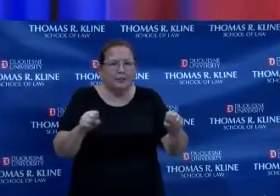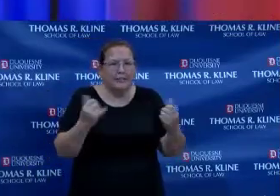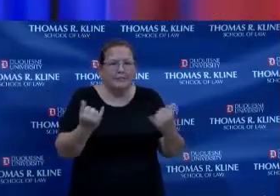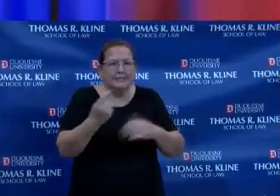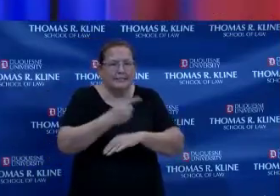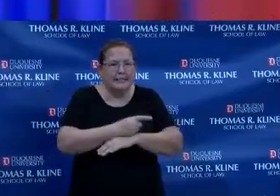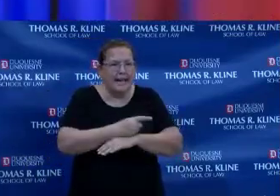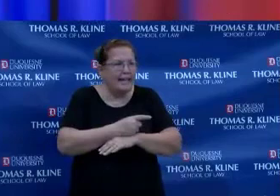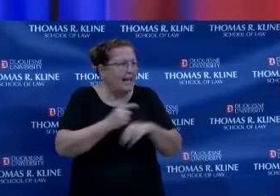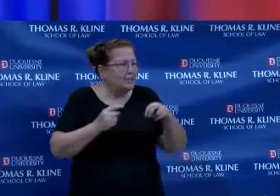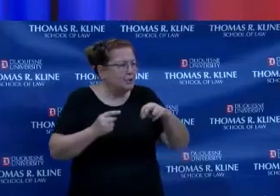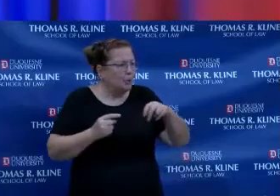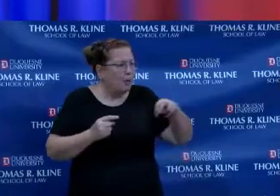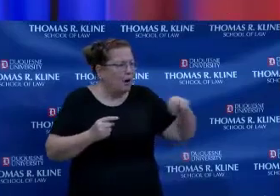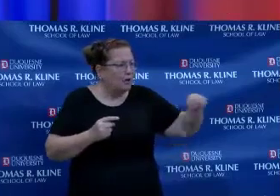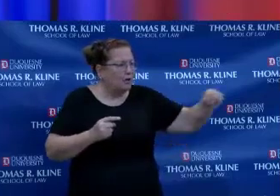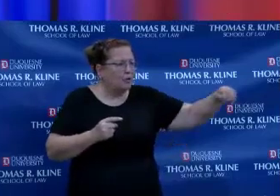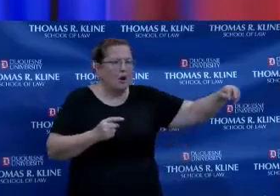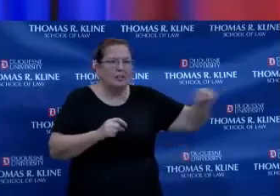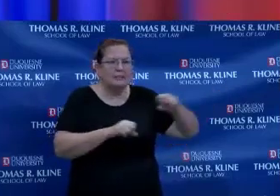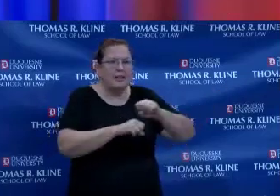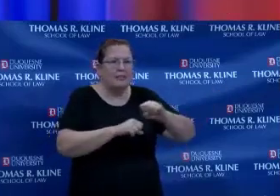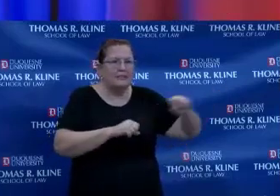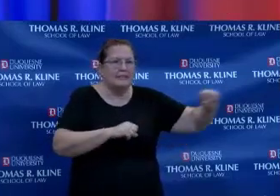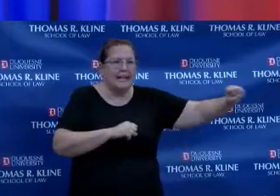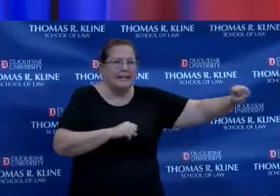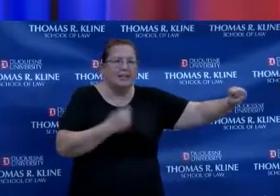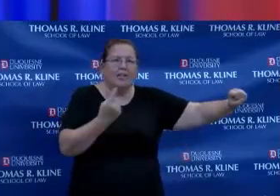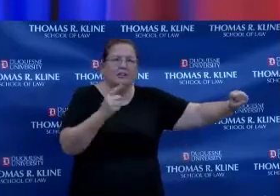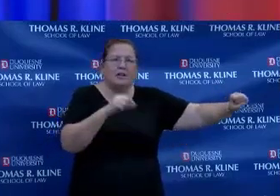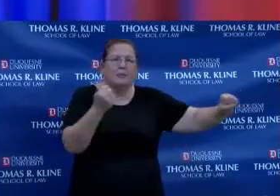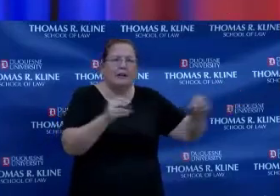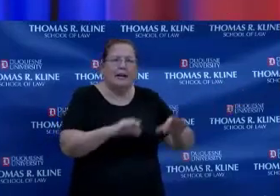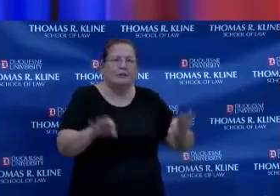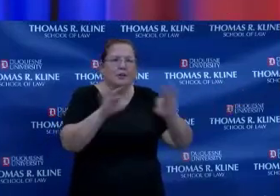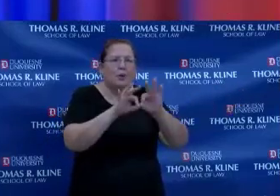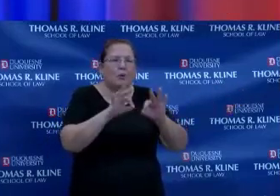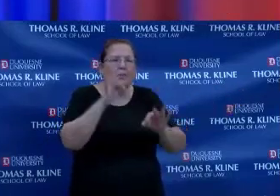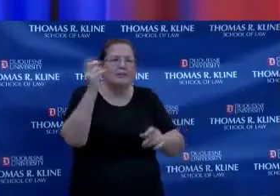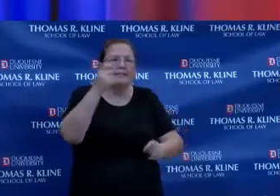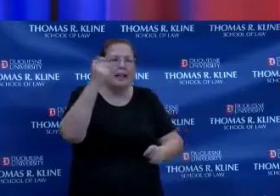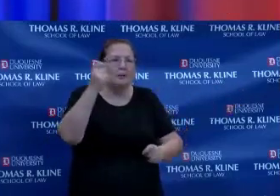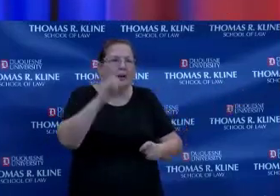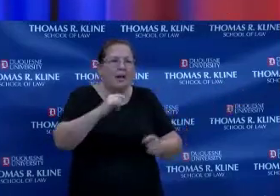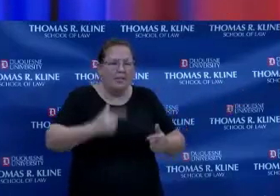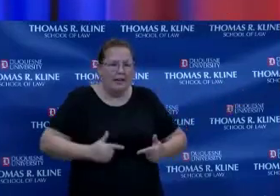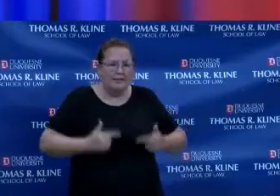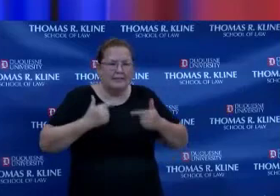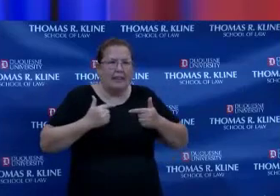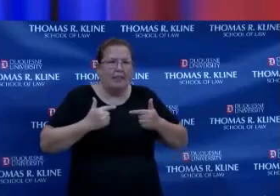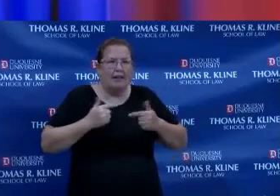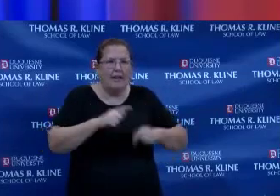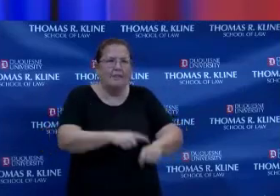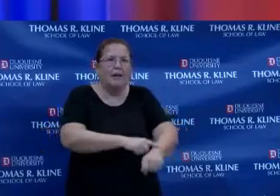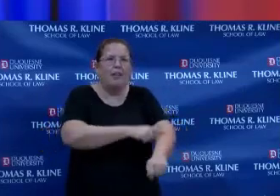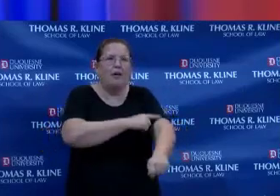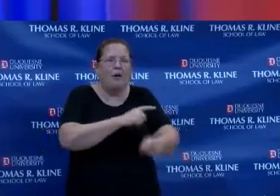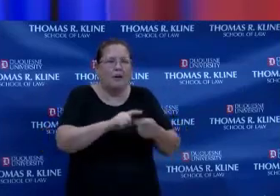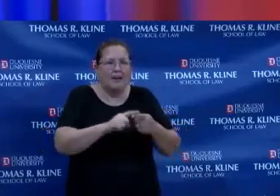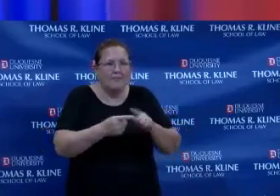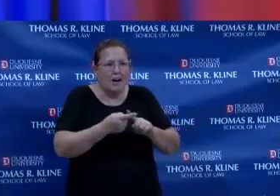stage, there's something else worth celebrating, and that is that you've gained lifelong friends and